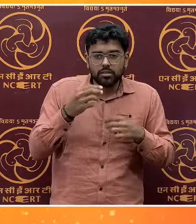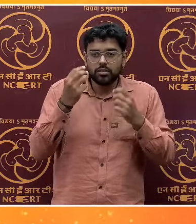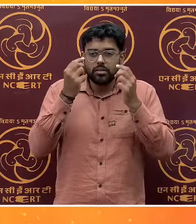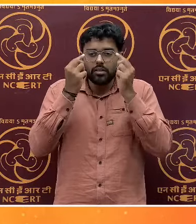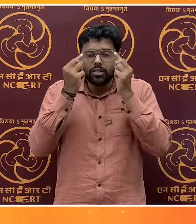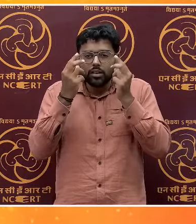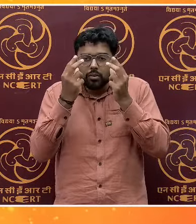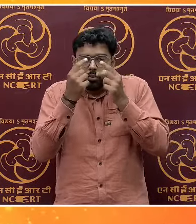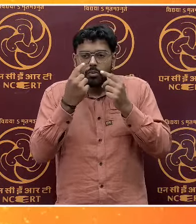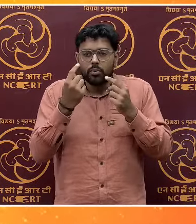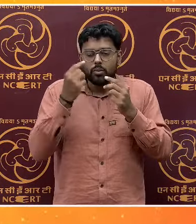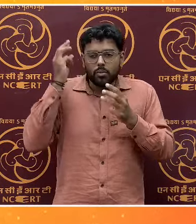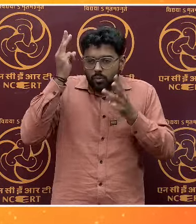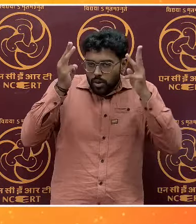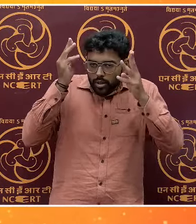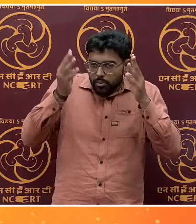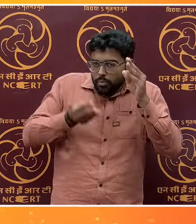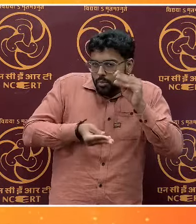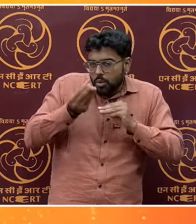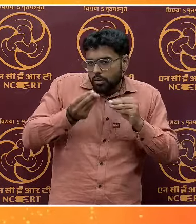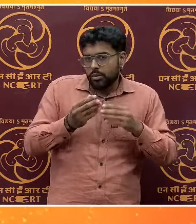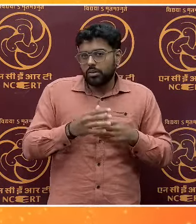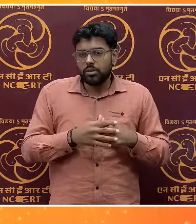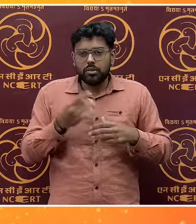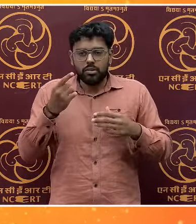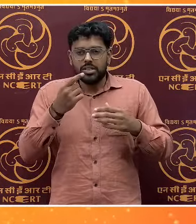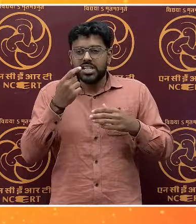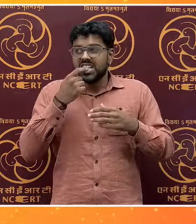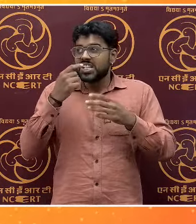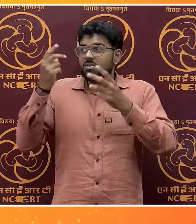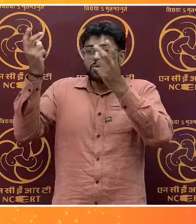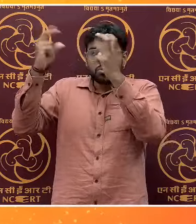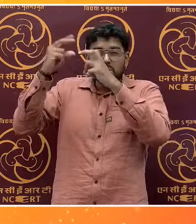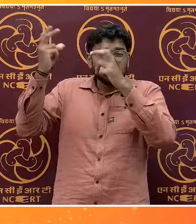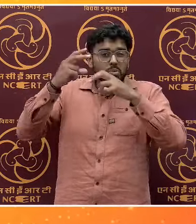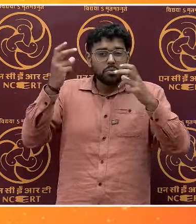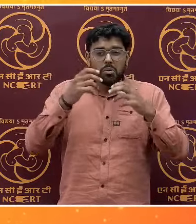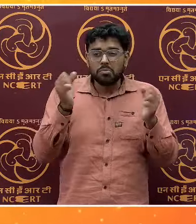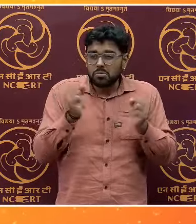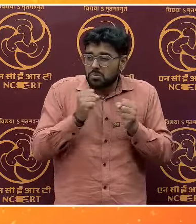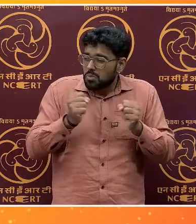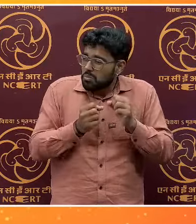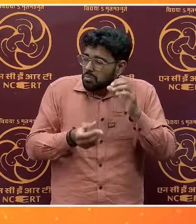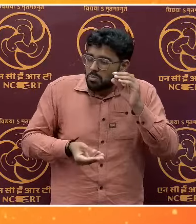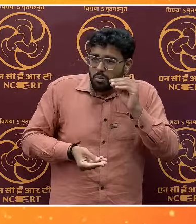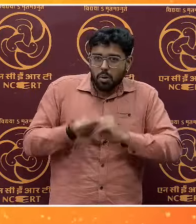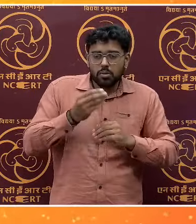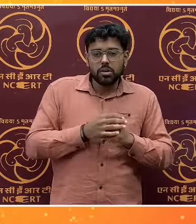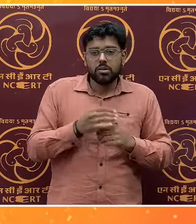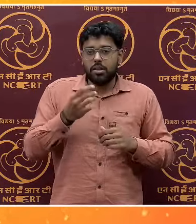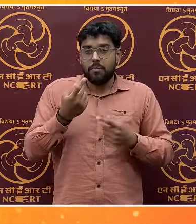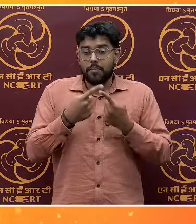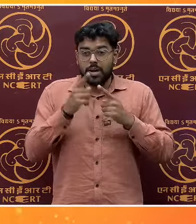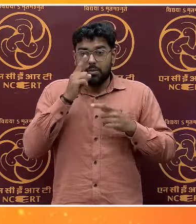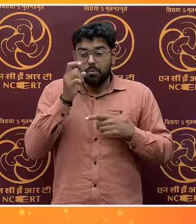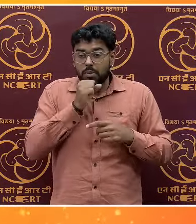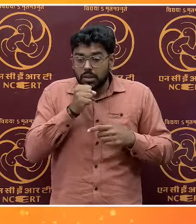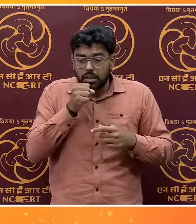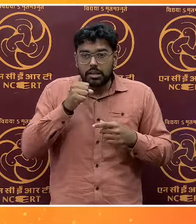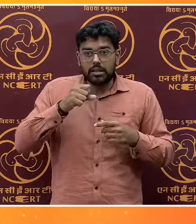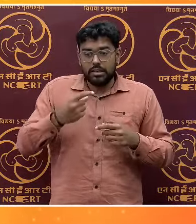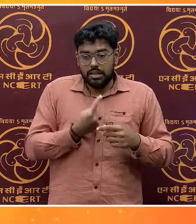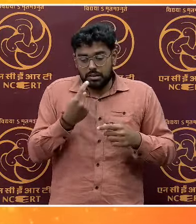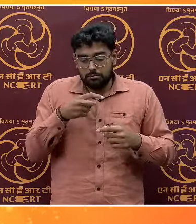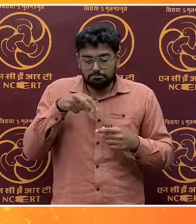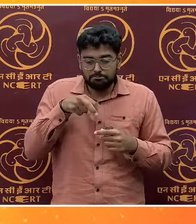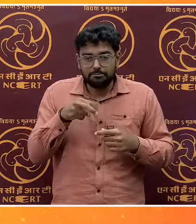are anxious, Hmm. and it's all over snow, and she is very aged that she can't walk alone, and she